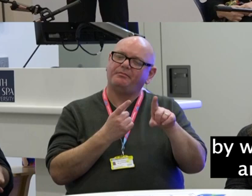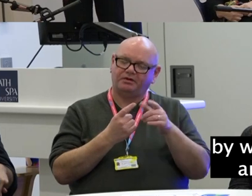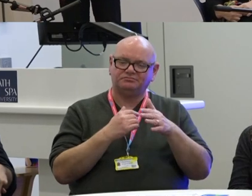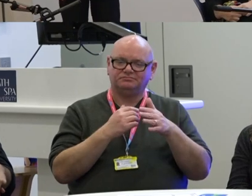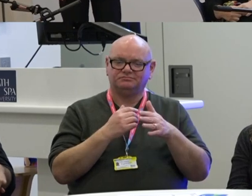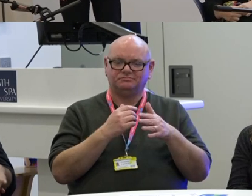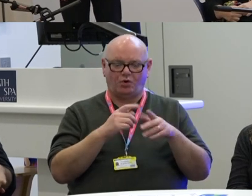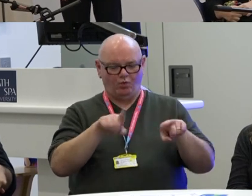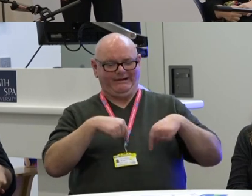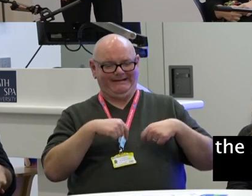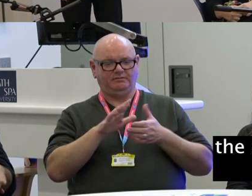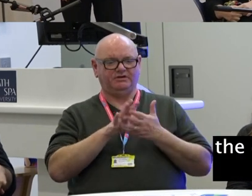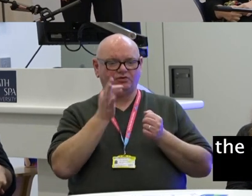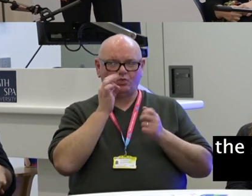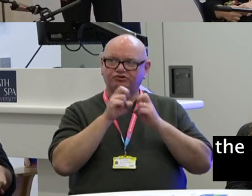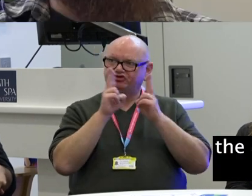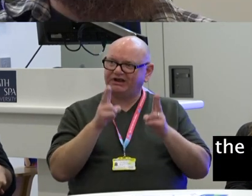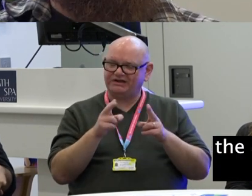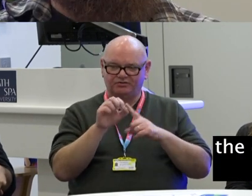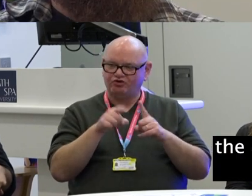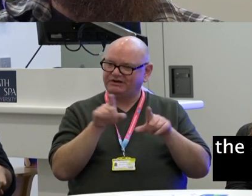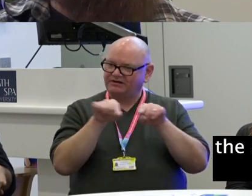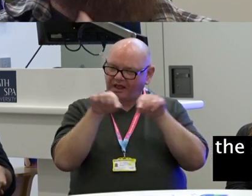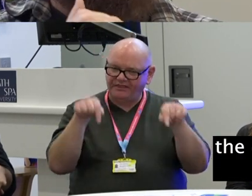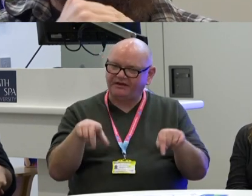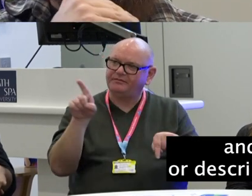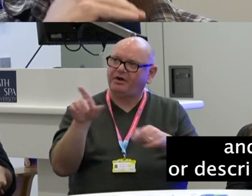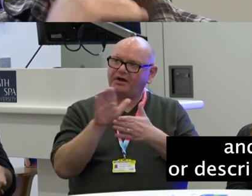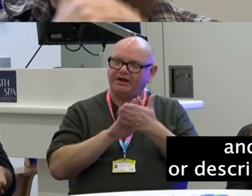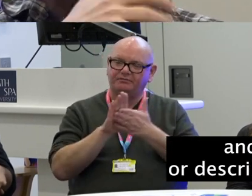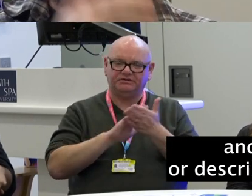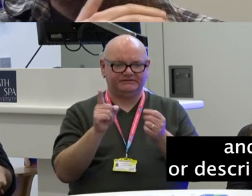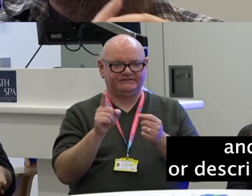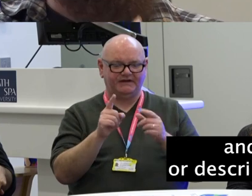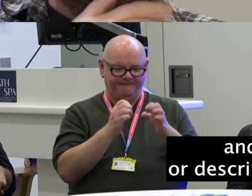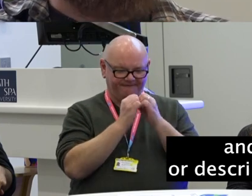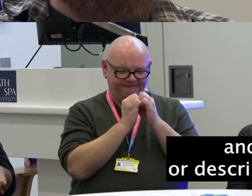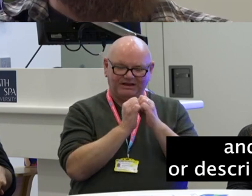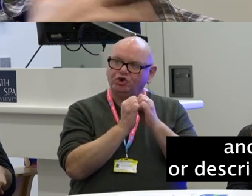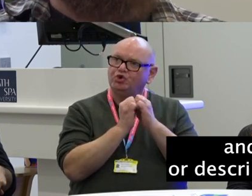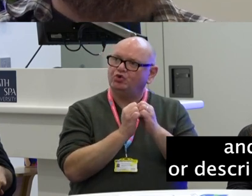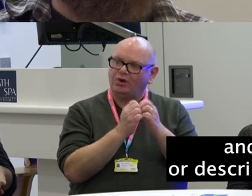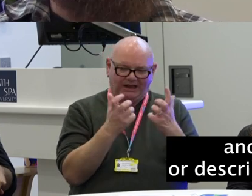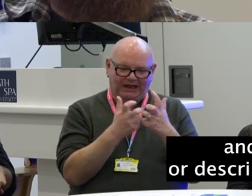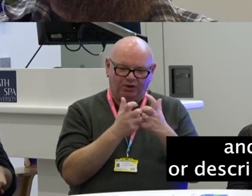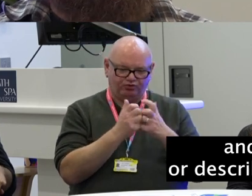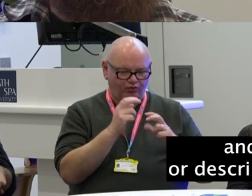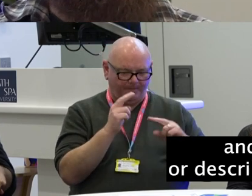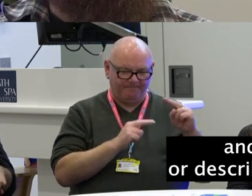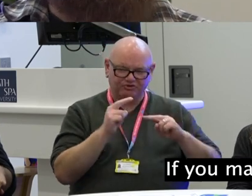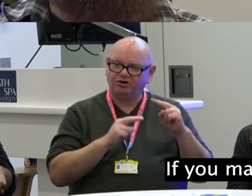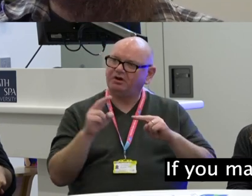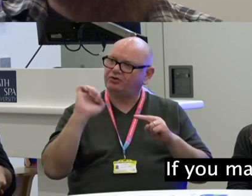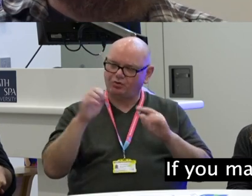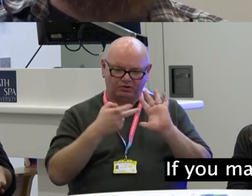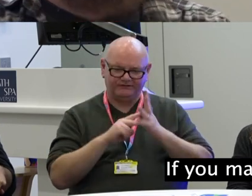this kind of stuff, is the different kinds of value that you base and that you measure or count or describe your organisation